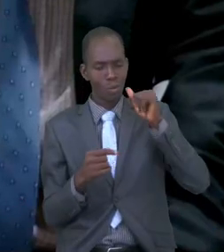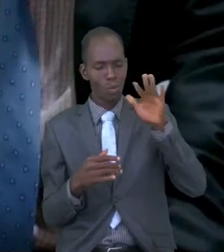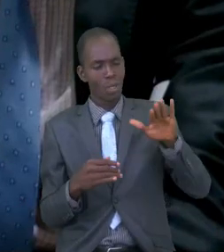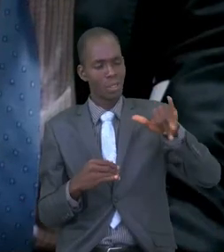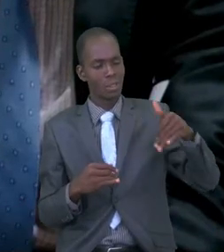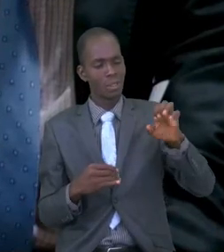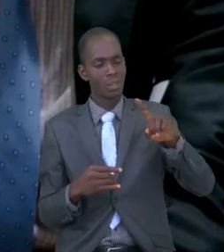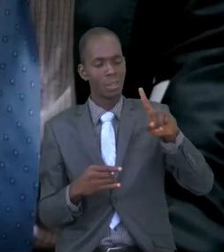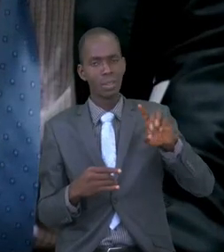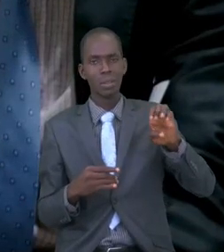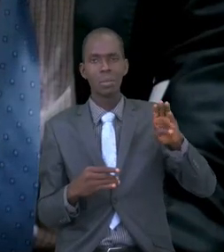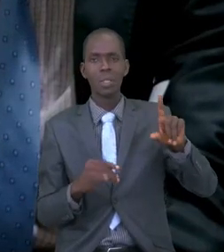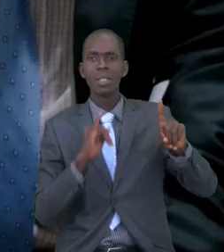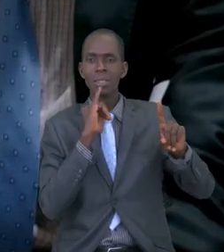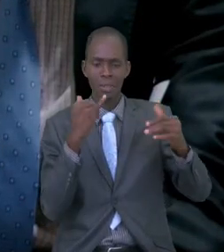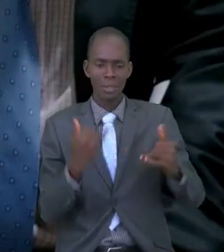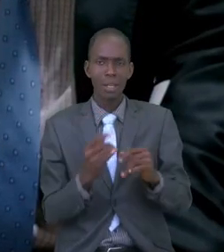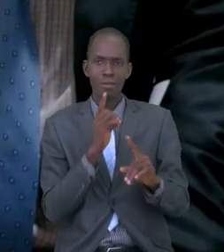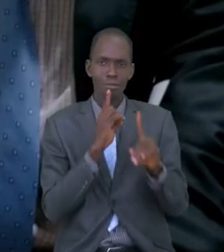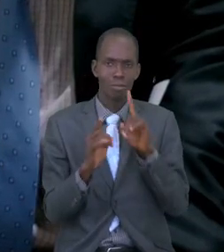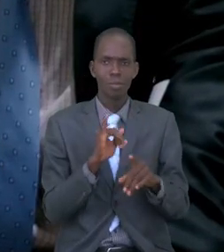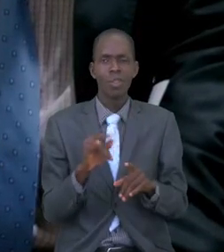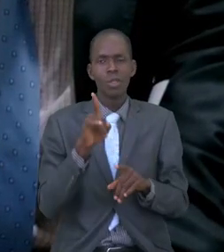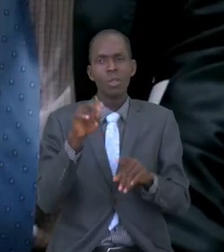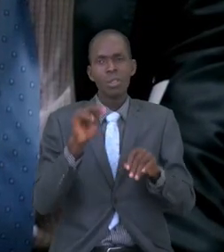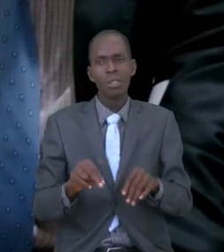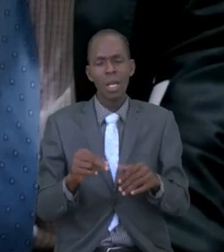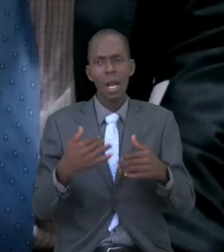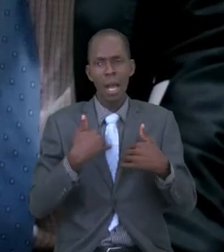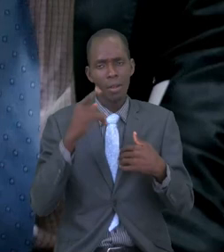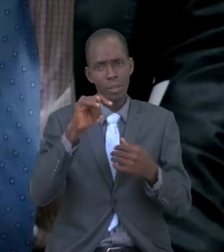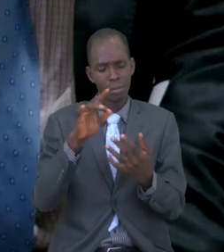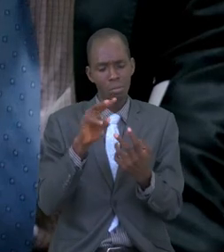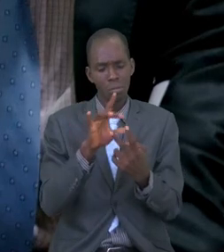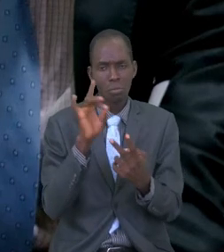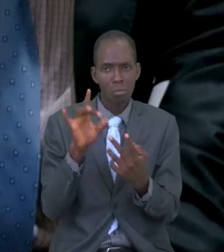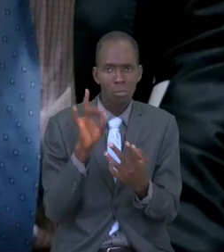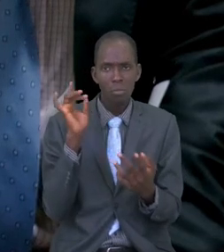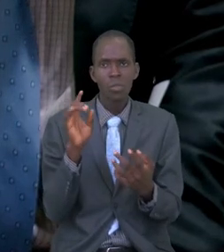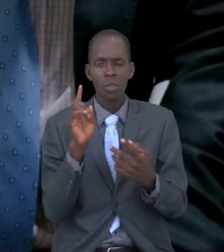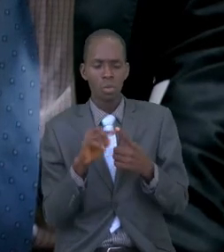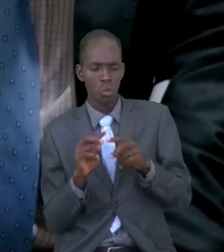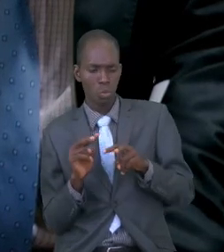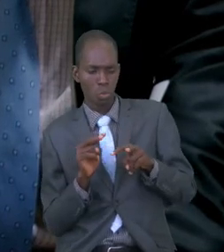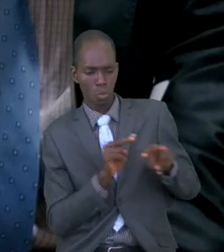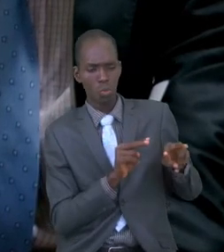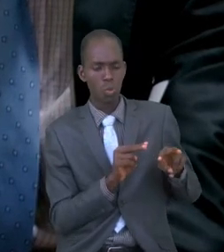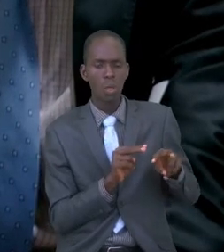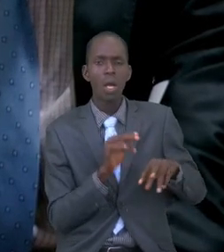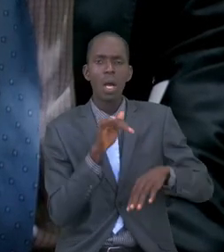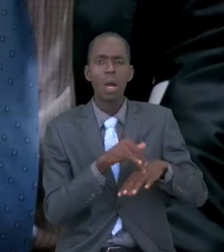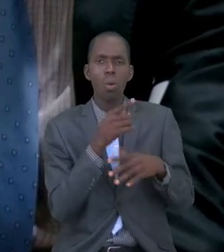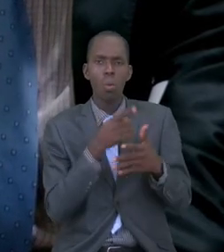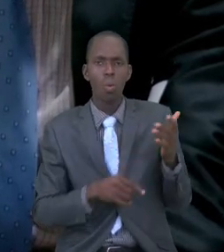a choice to lean towards Jezebel and consider what she has